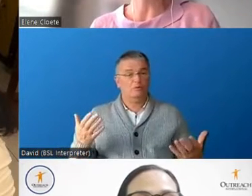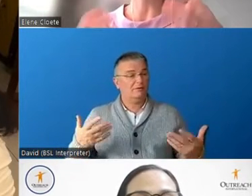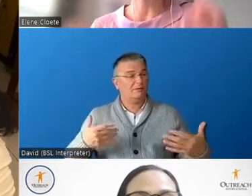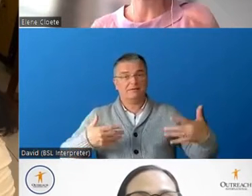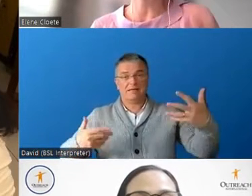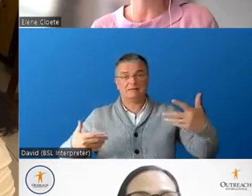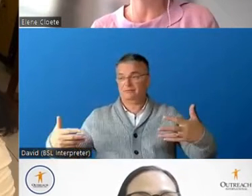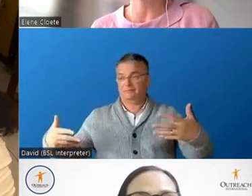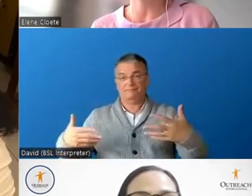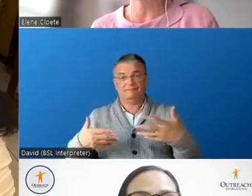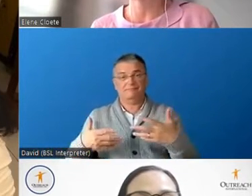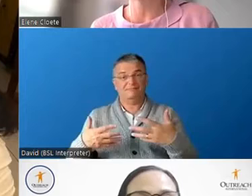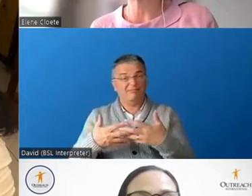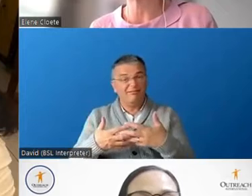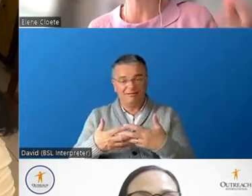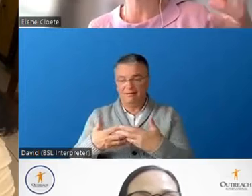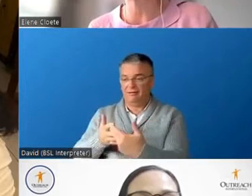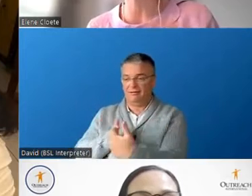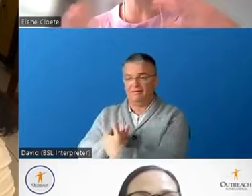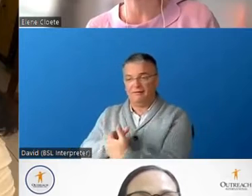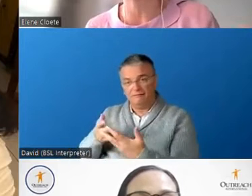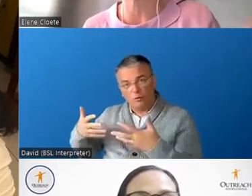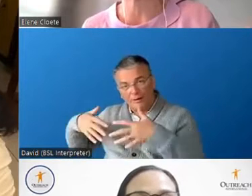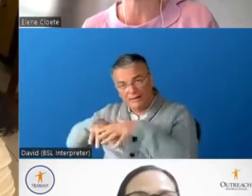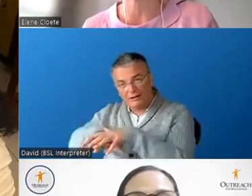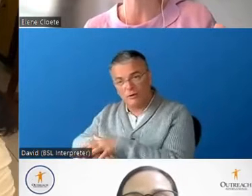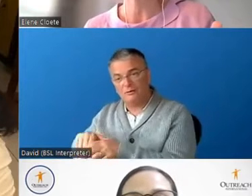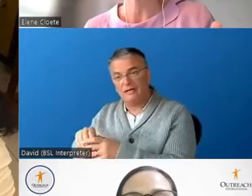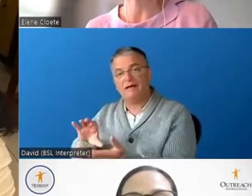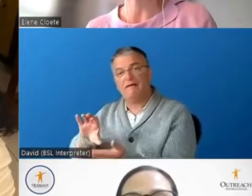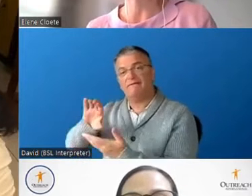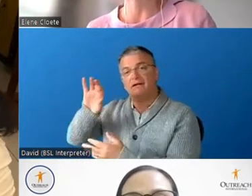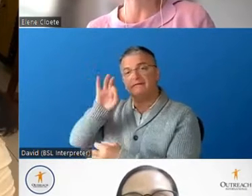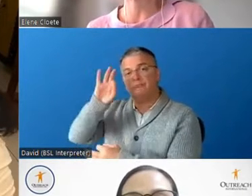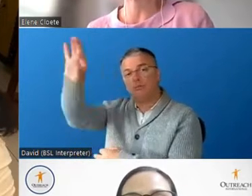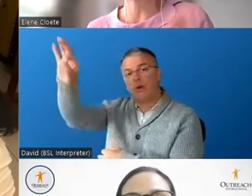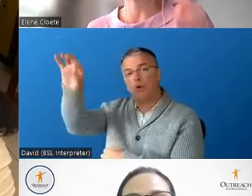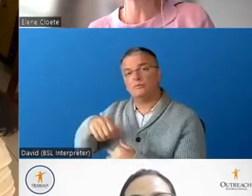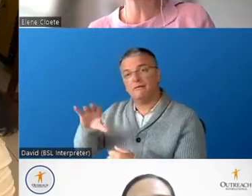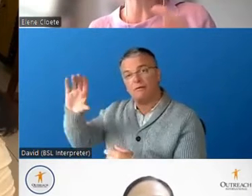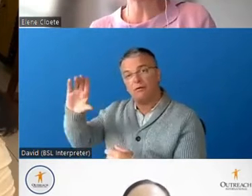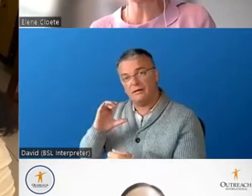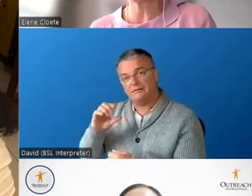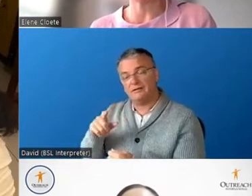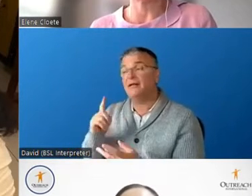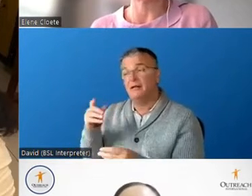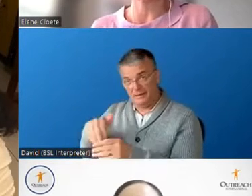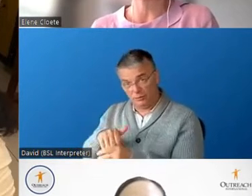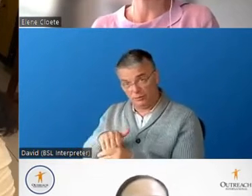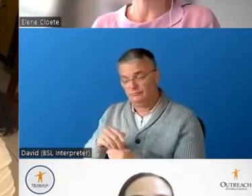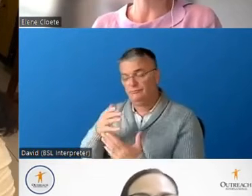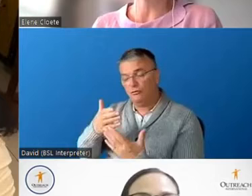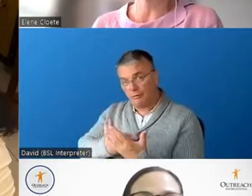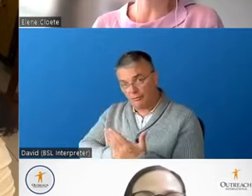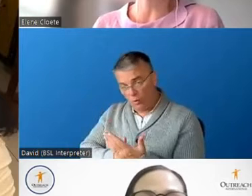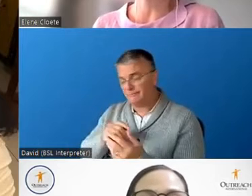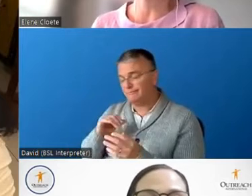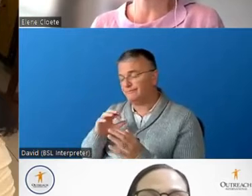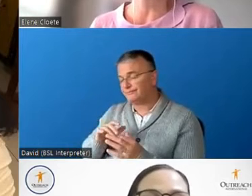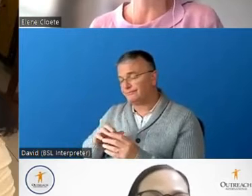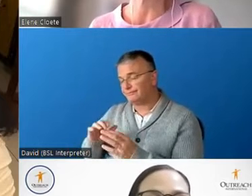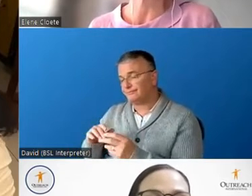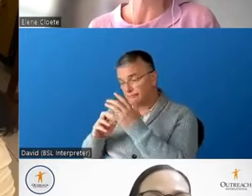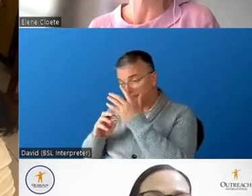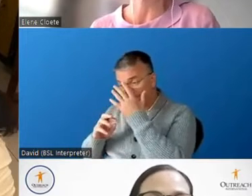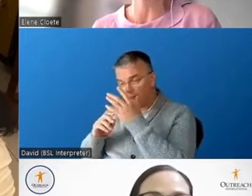and that was ready for them to then include in a funding proposal, which they then included into a report and which they